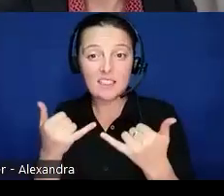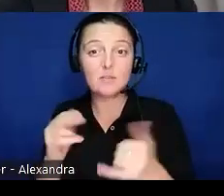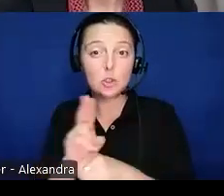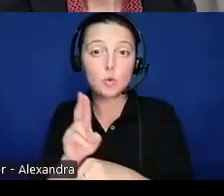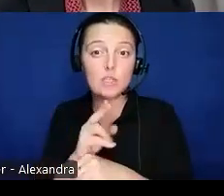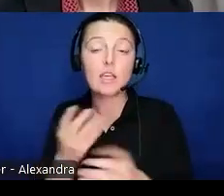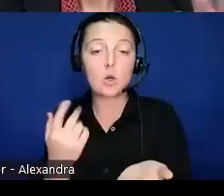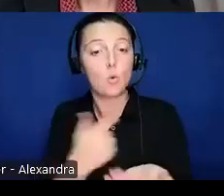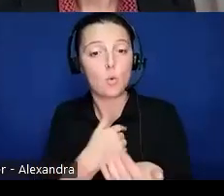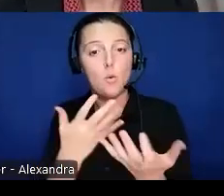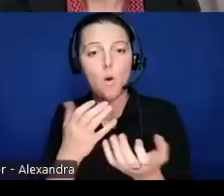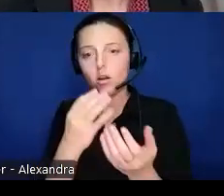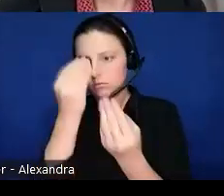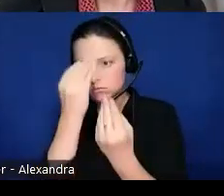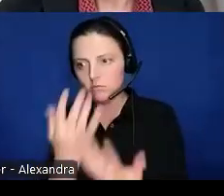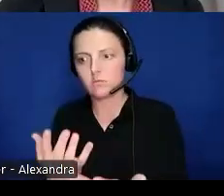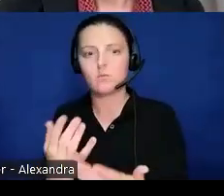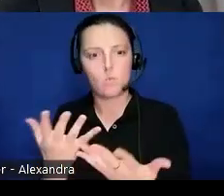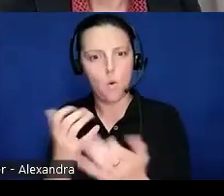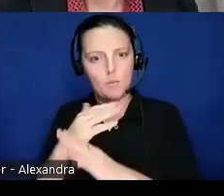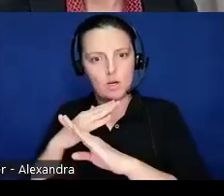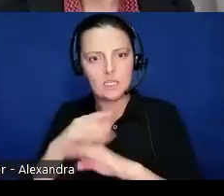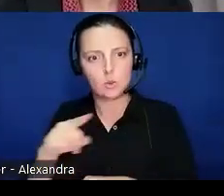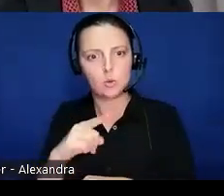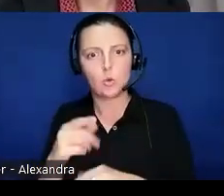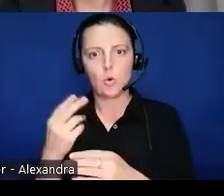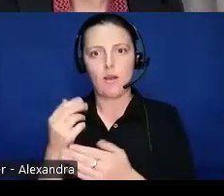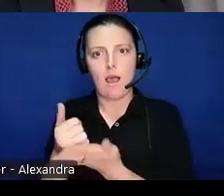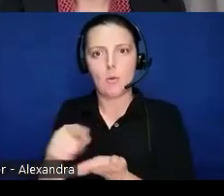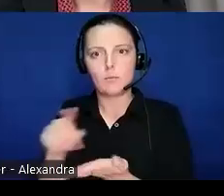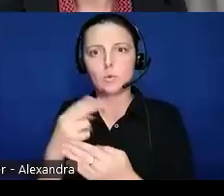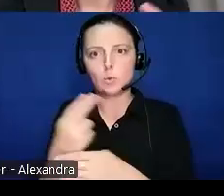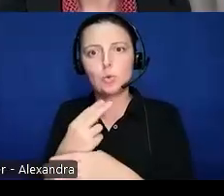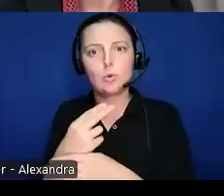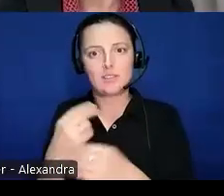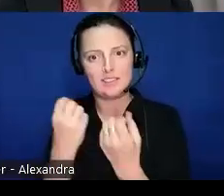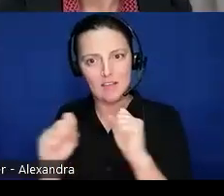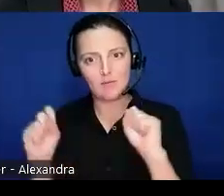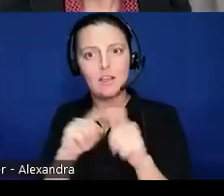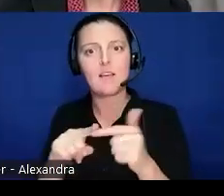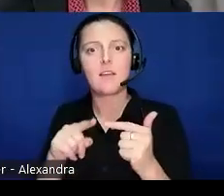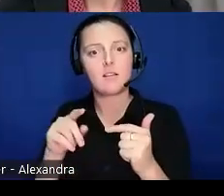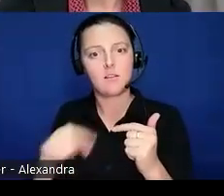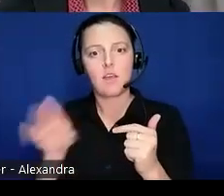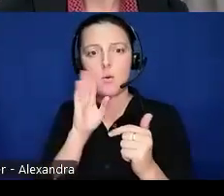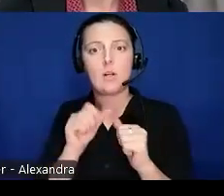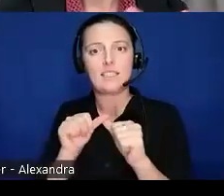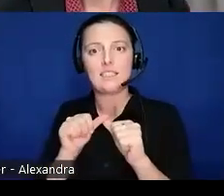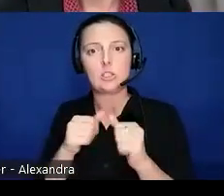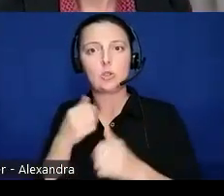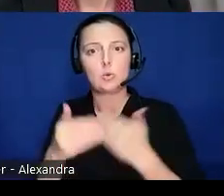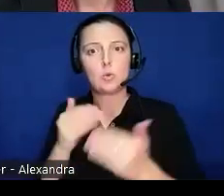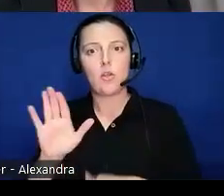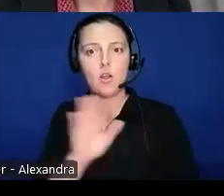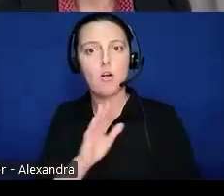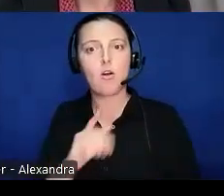them, help them use safely so that they can continue their lives. And hopefully that will lead to, and often does, a conversation about medications